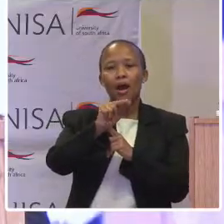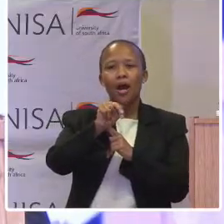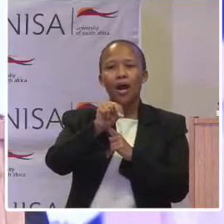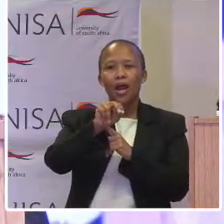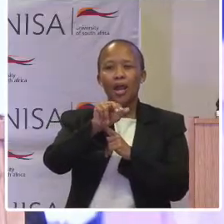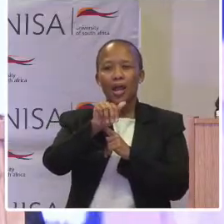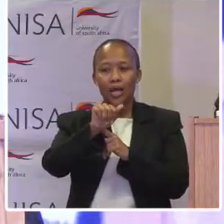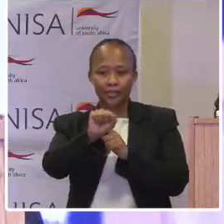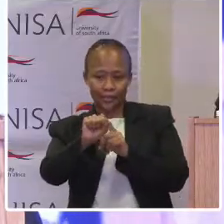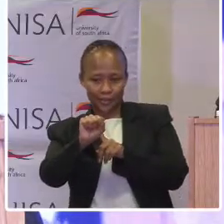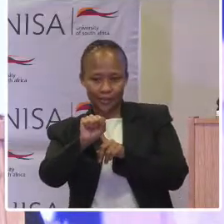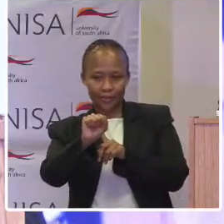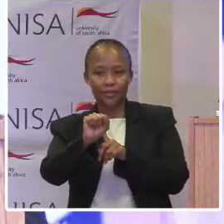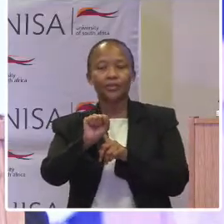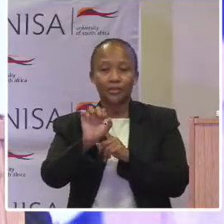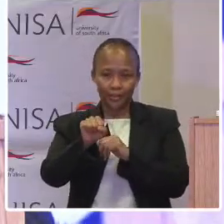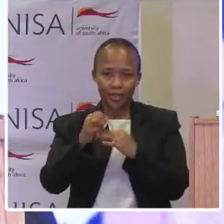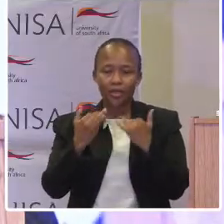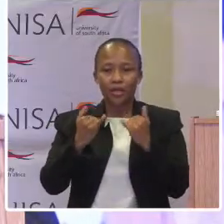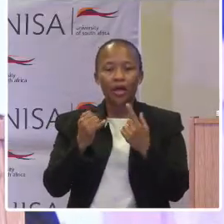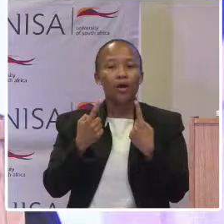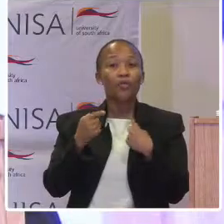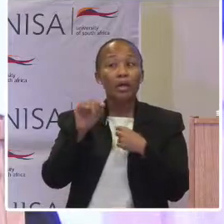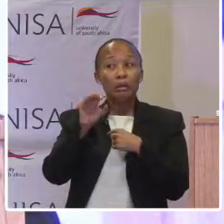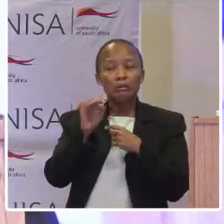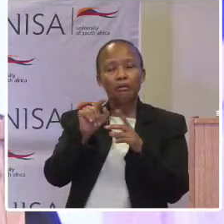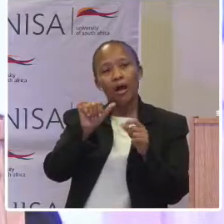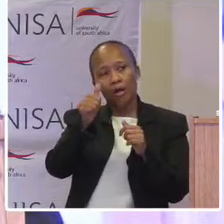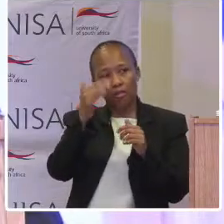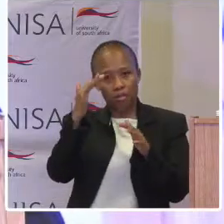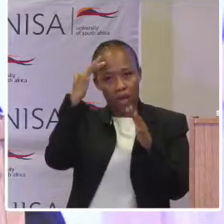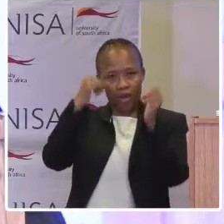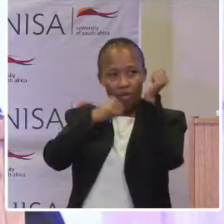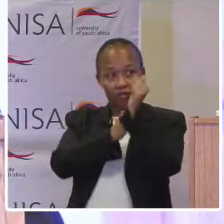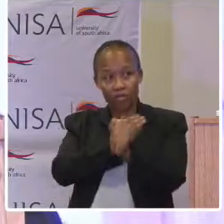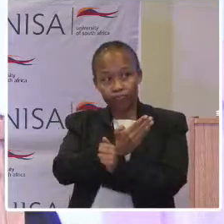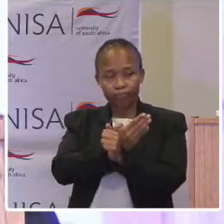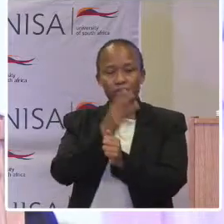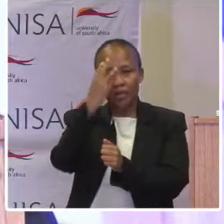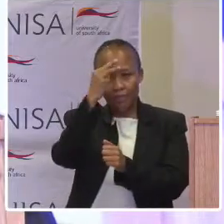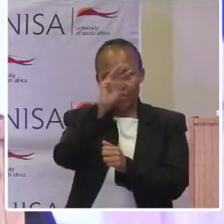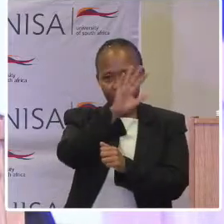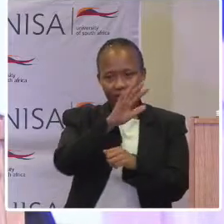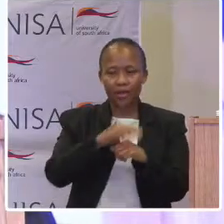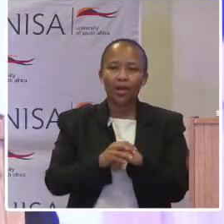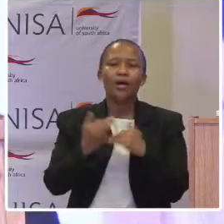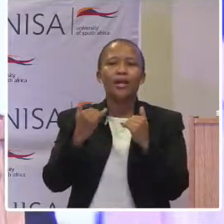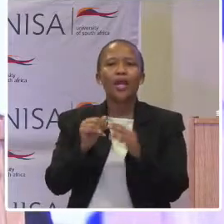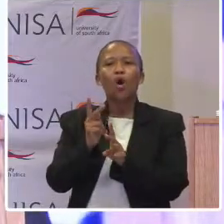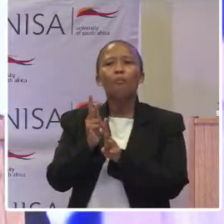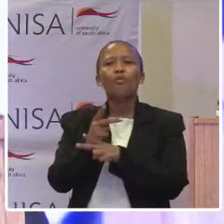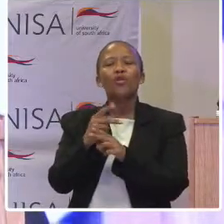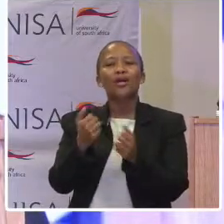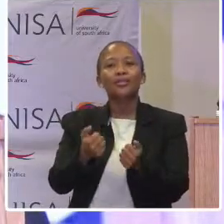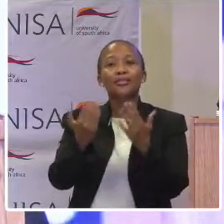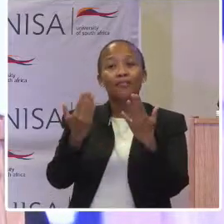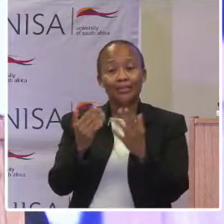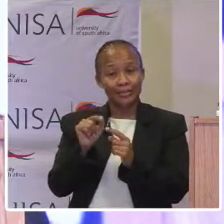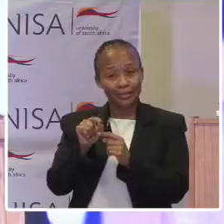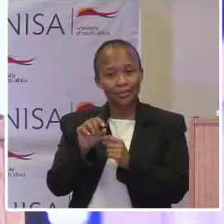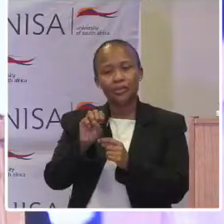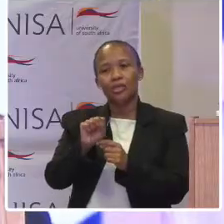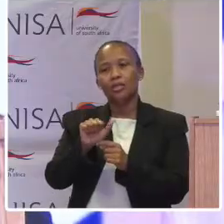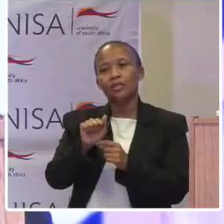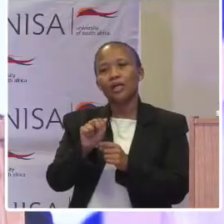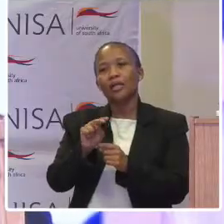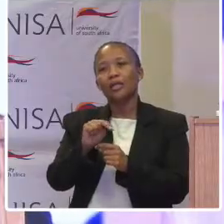program situated along the head office here in Pretoria. In terms of the products and services, SANSA provides a wide